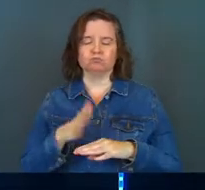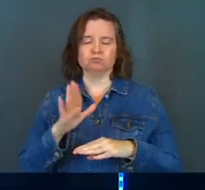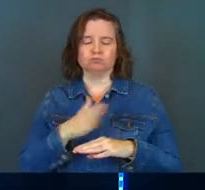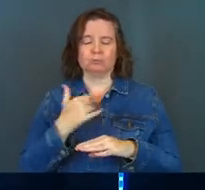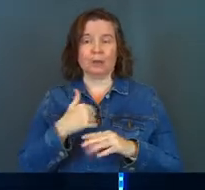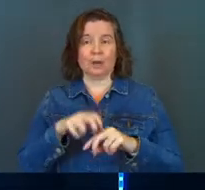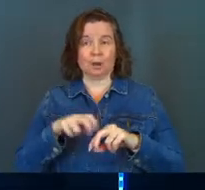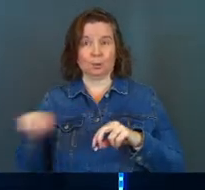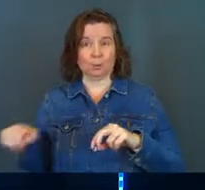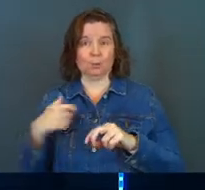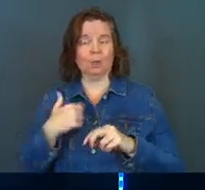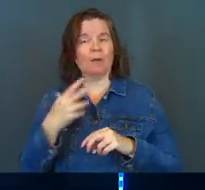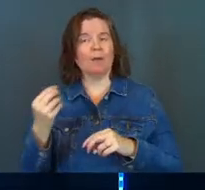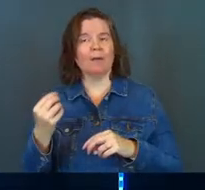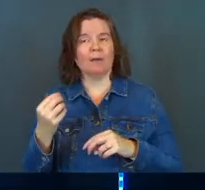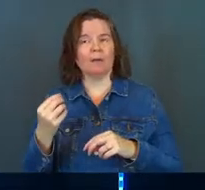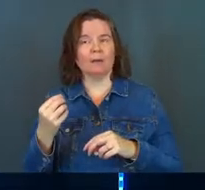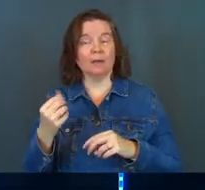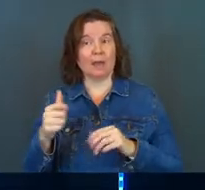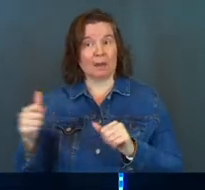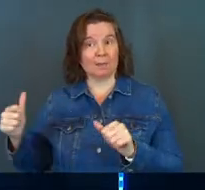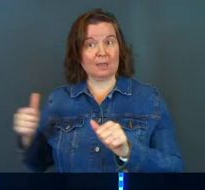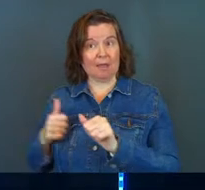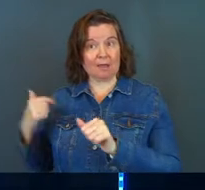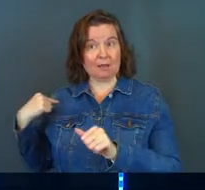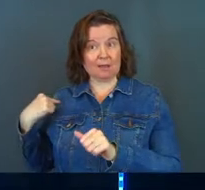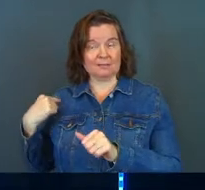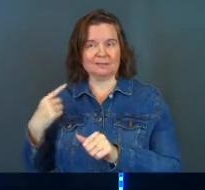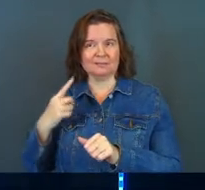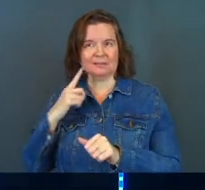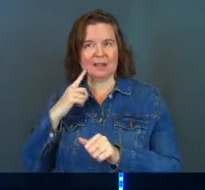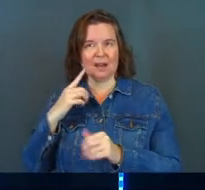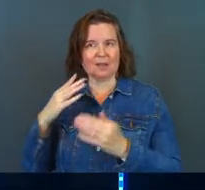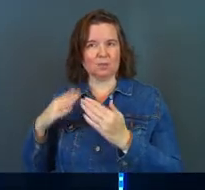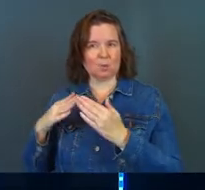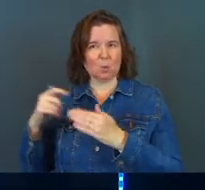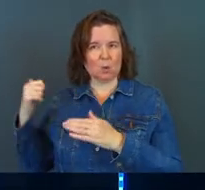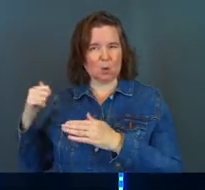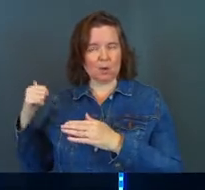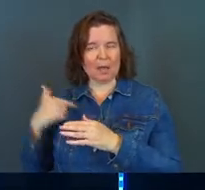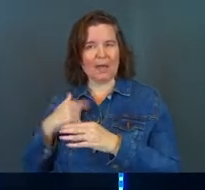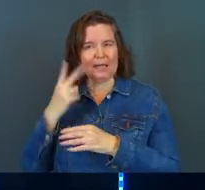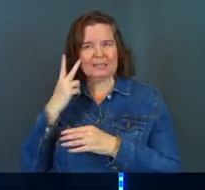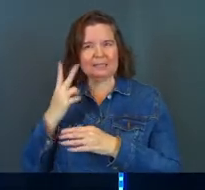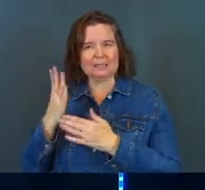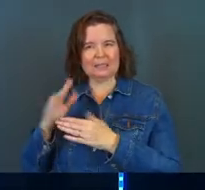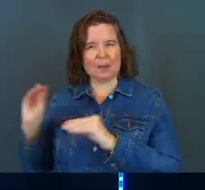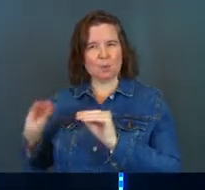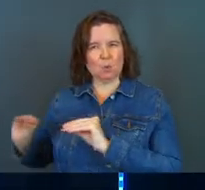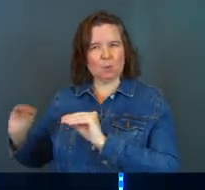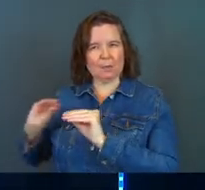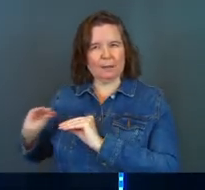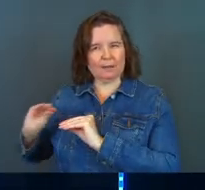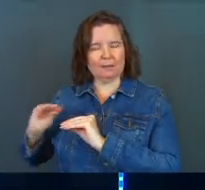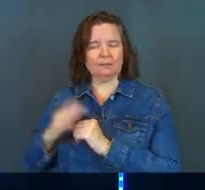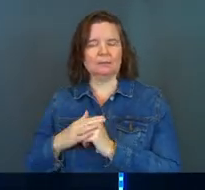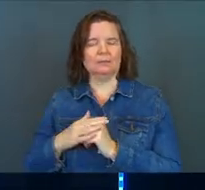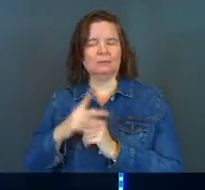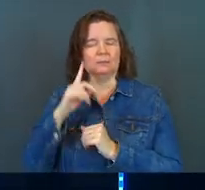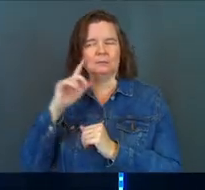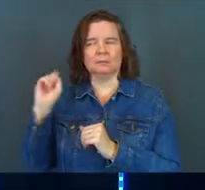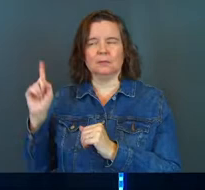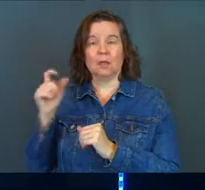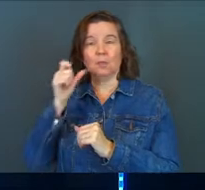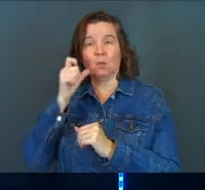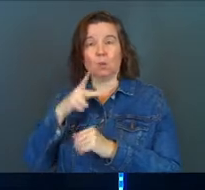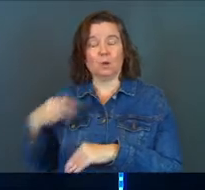hymns in our pew, and behind us, out of this corner, I could see some movement. And there was a